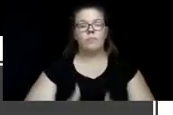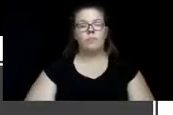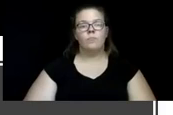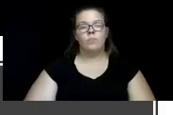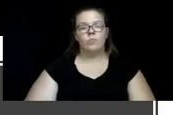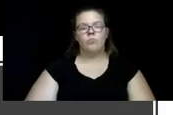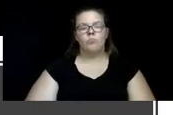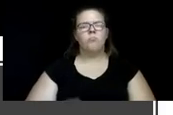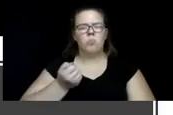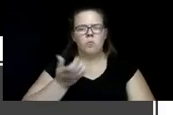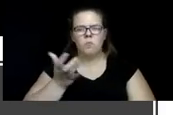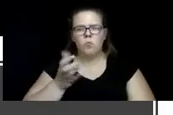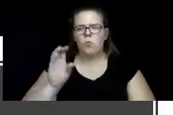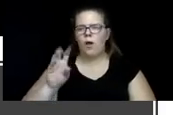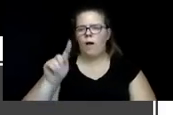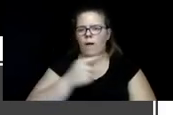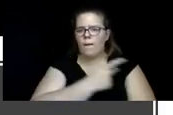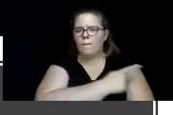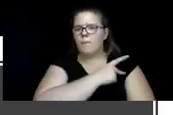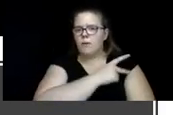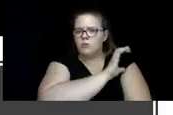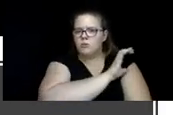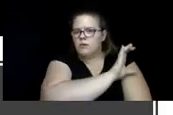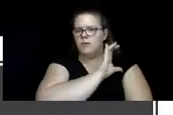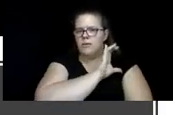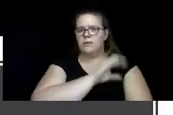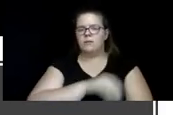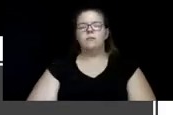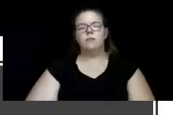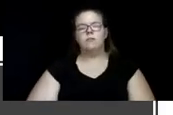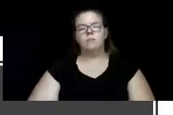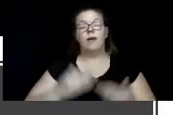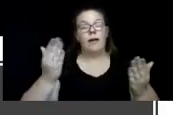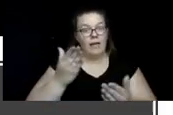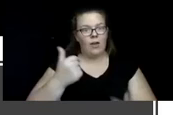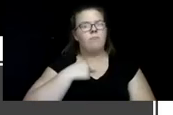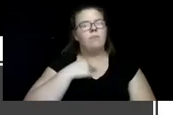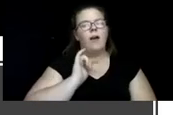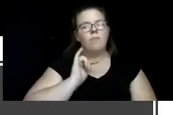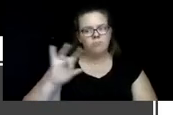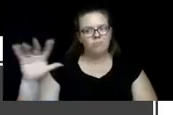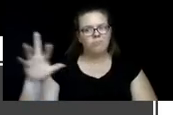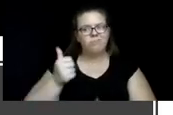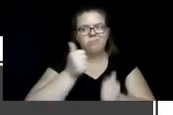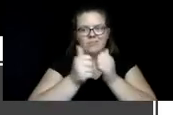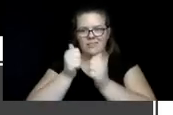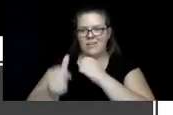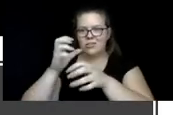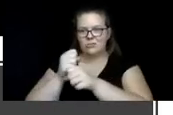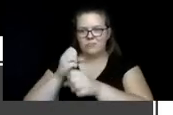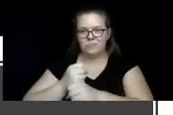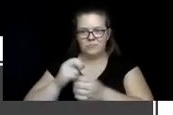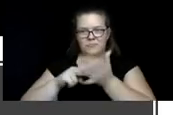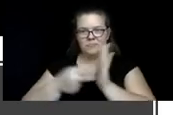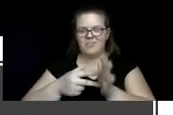A couple of our outpatient clinics. Now here I did spell out each one of the acronyms because I didn't want